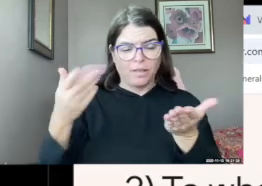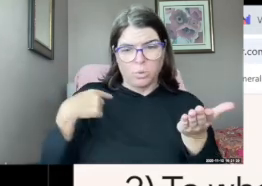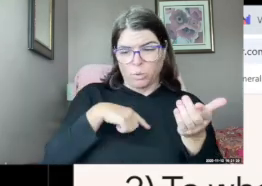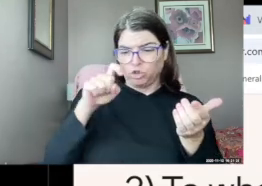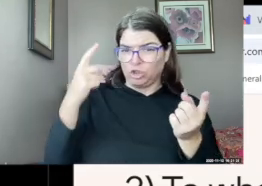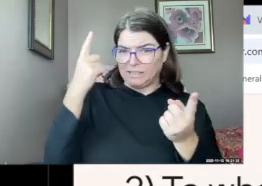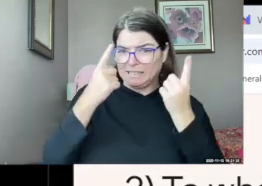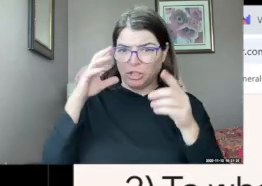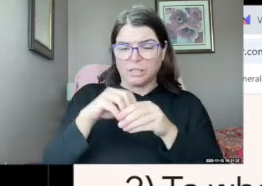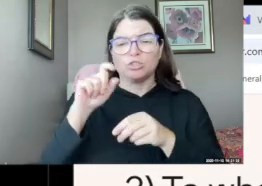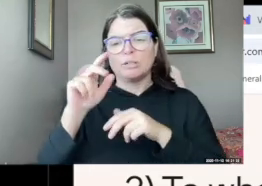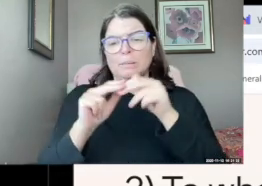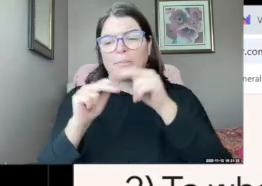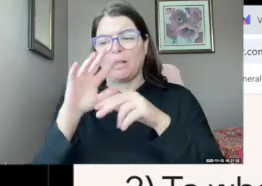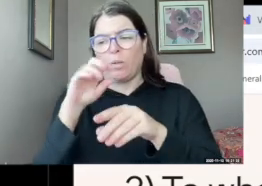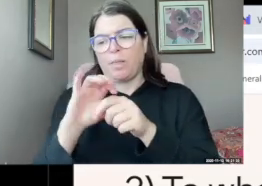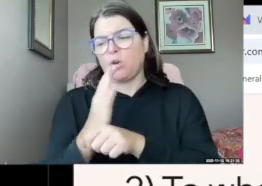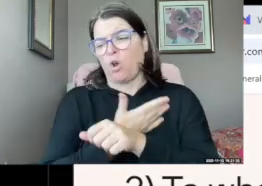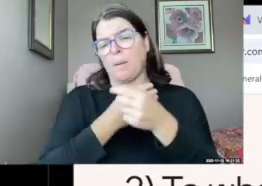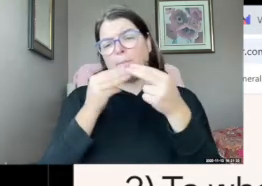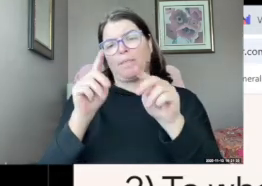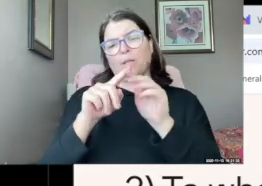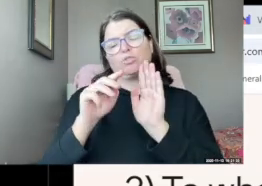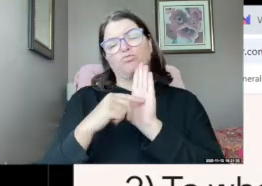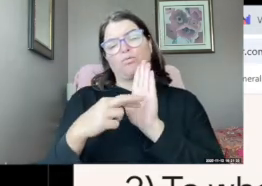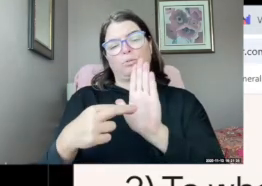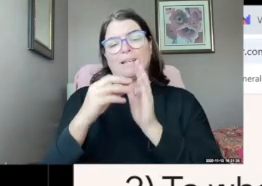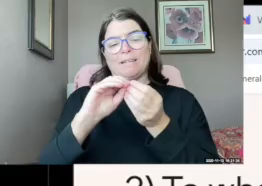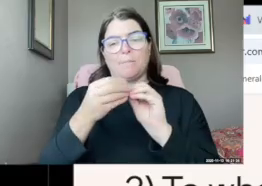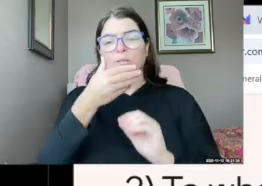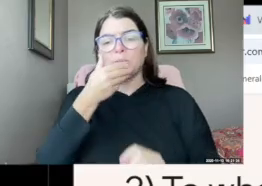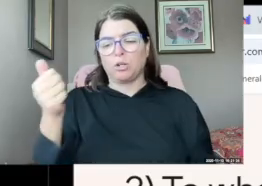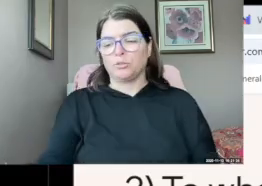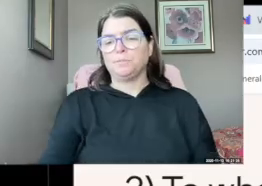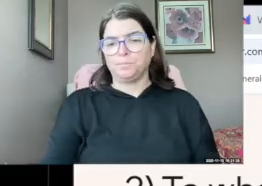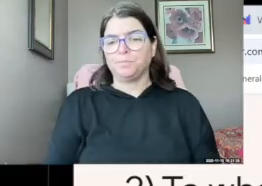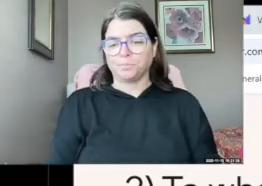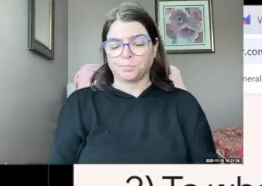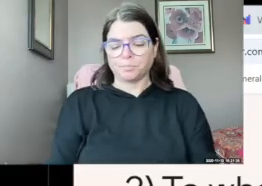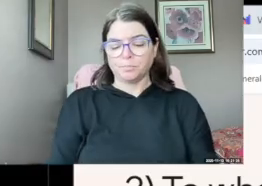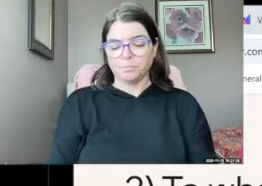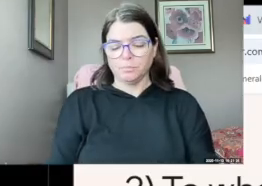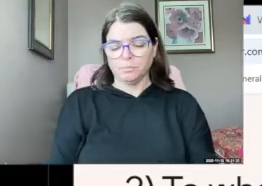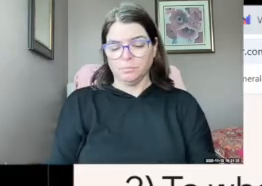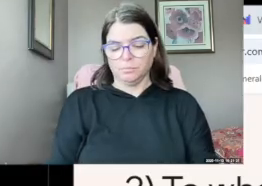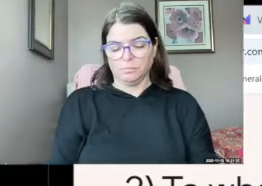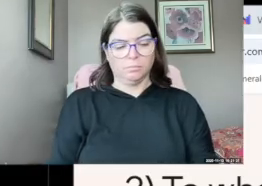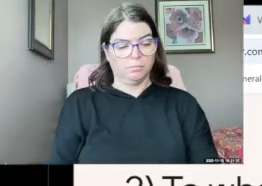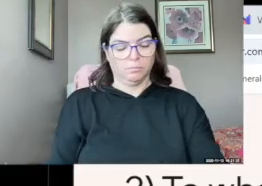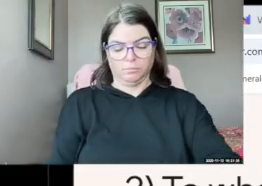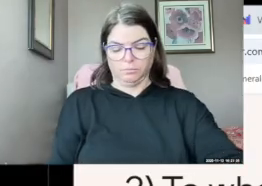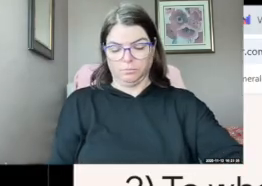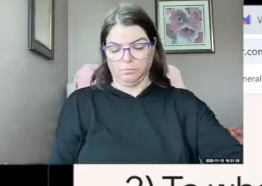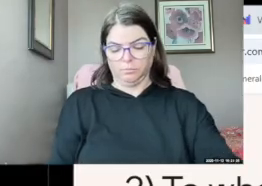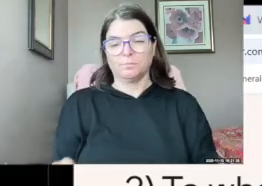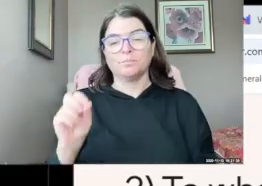not there's other things we should kind of consider and build into our methodology to represent the numbers even better.